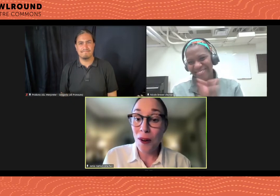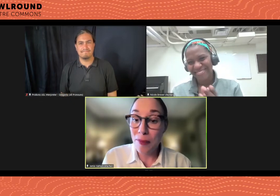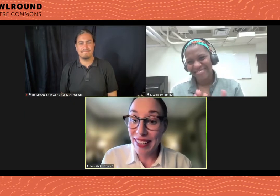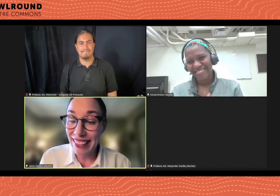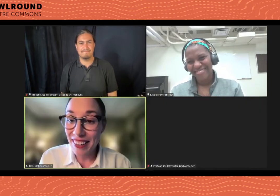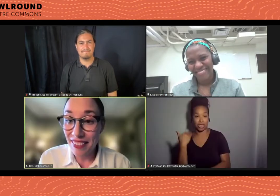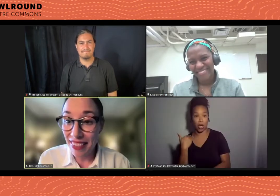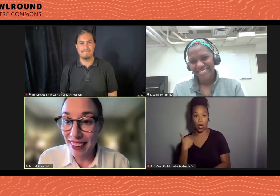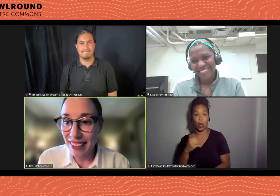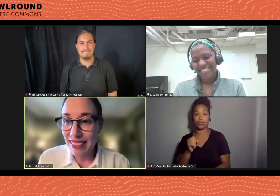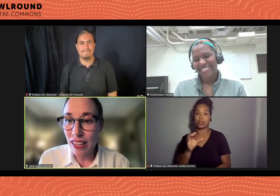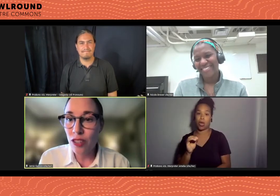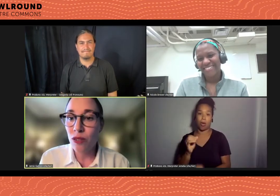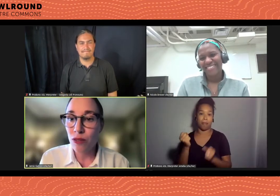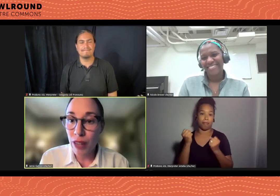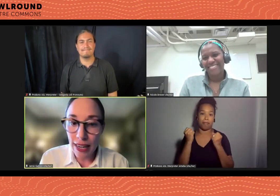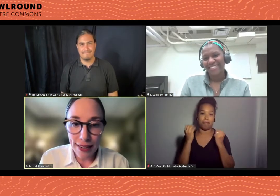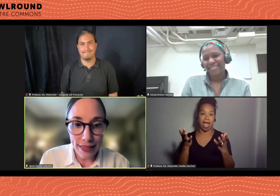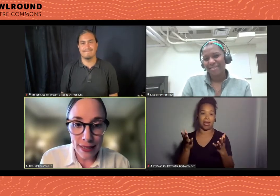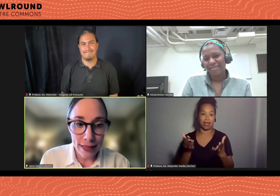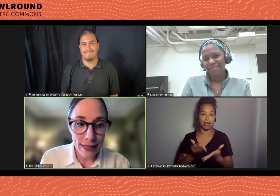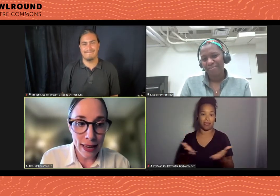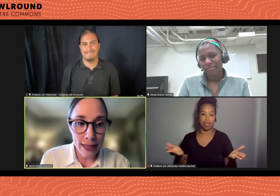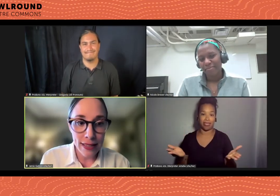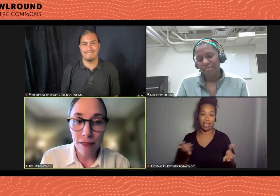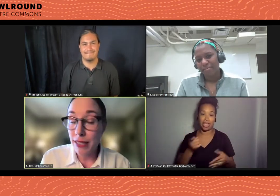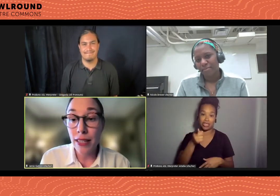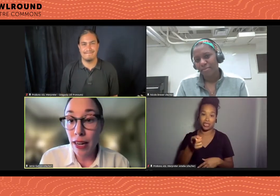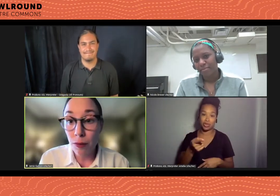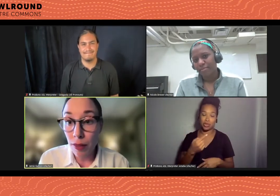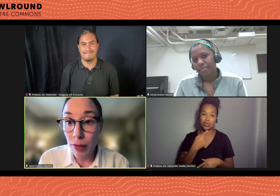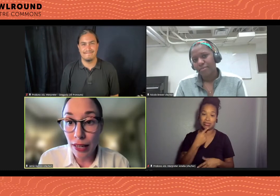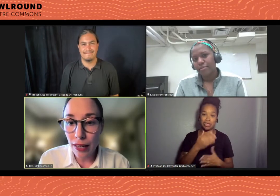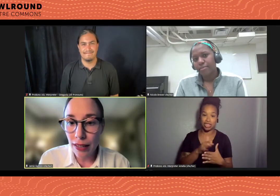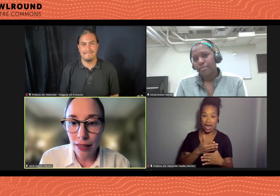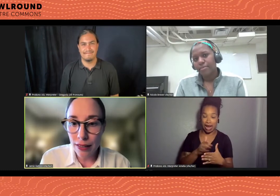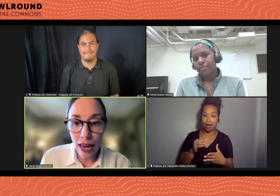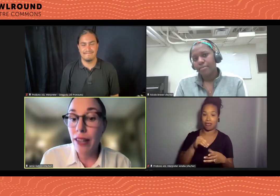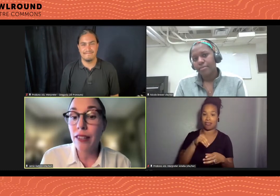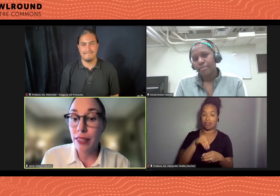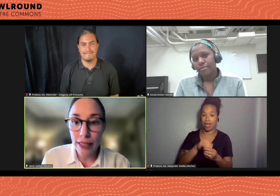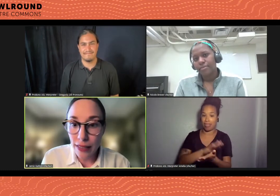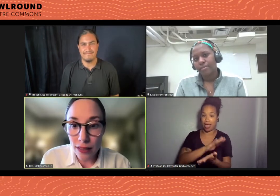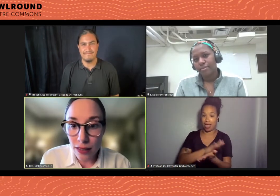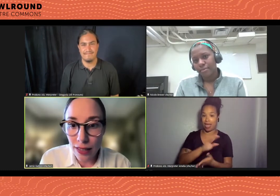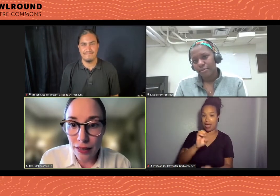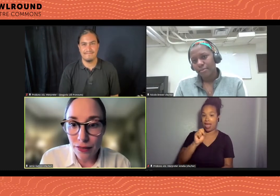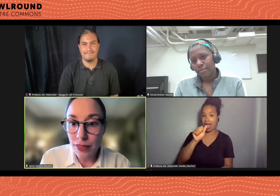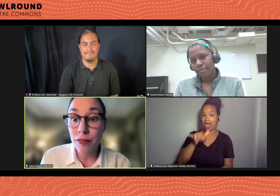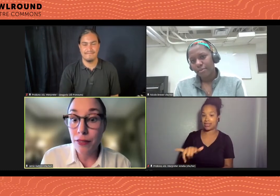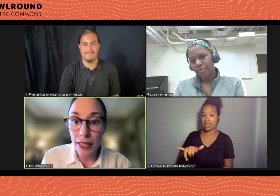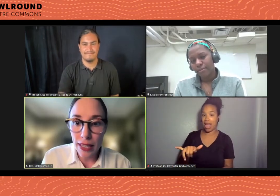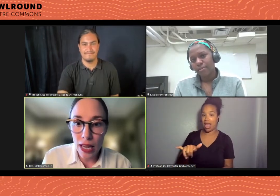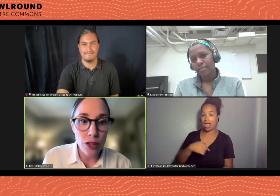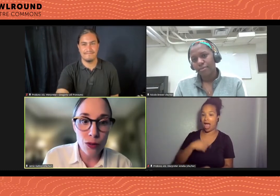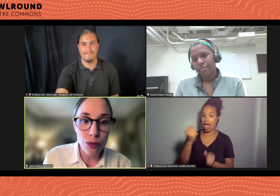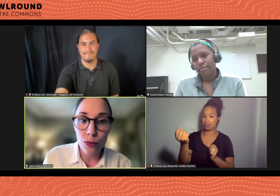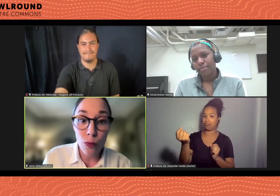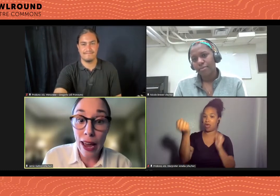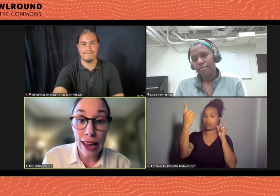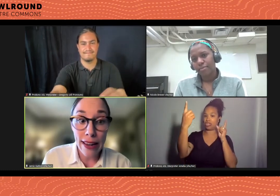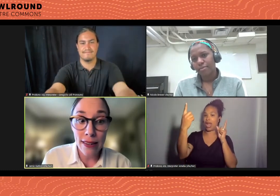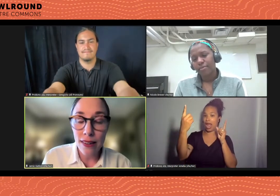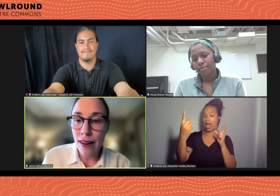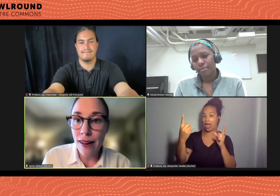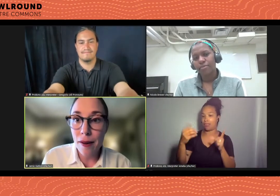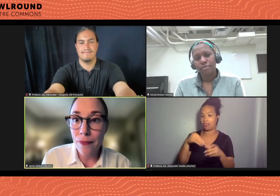So many of the things that you raise in this essay resonate with me in an entirely kind of different and new